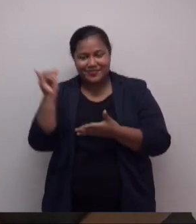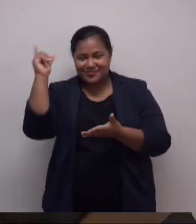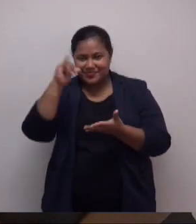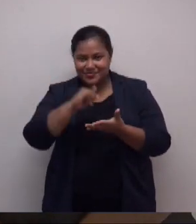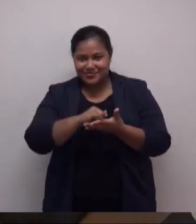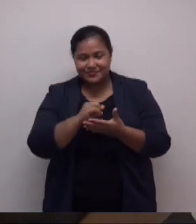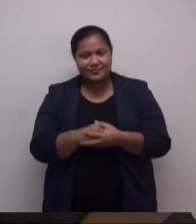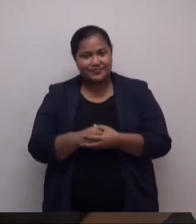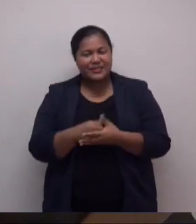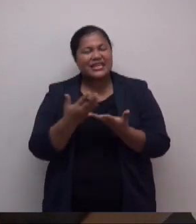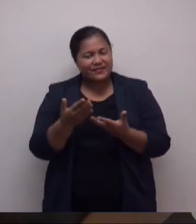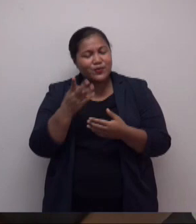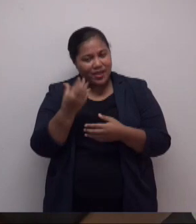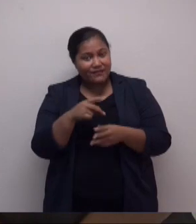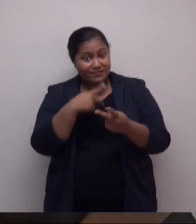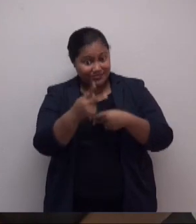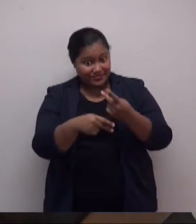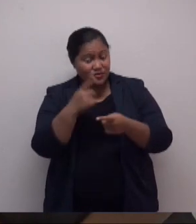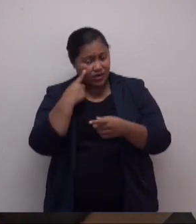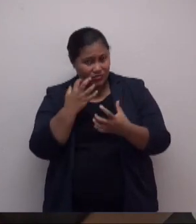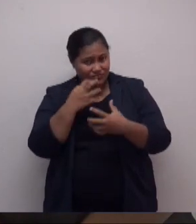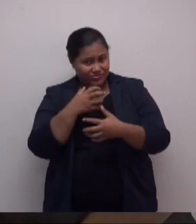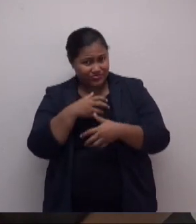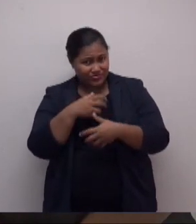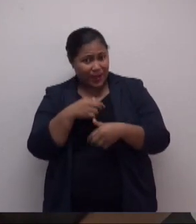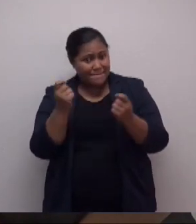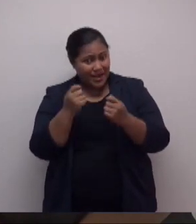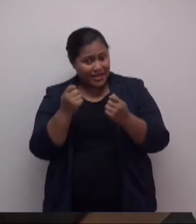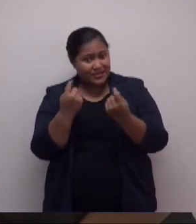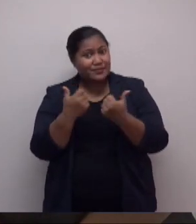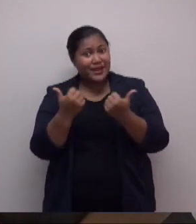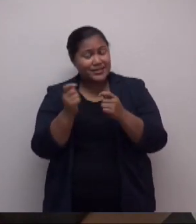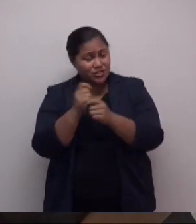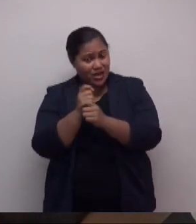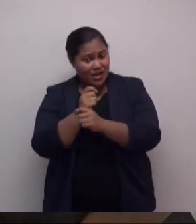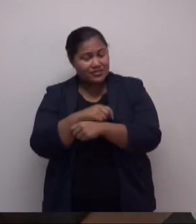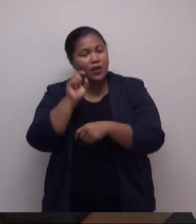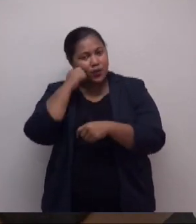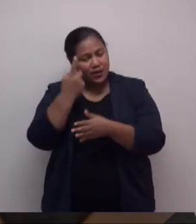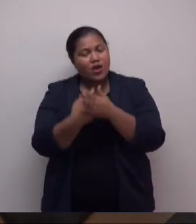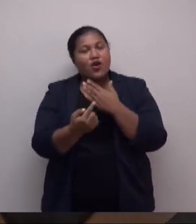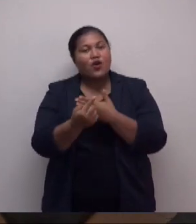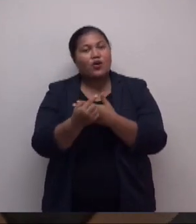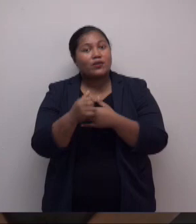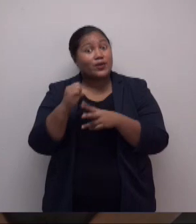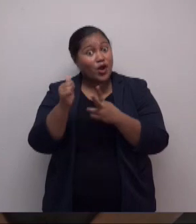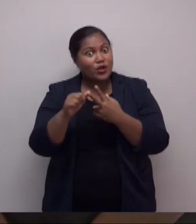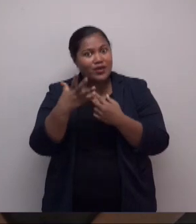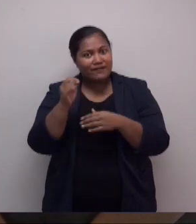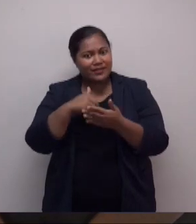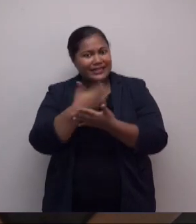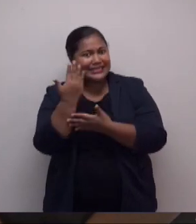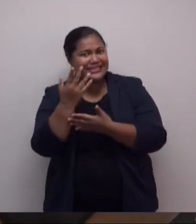Given that we are in the process of readjusting in the midst of so many changes, we will also put daylight savings time on